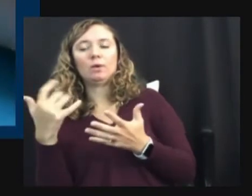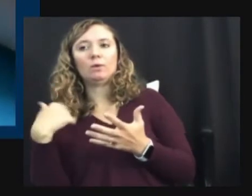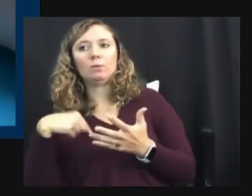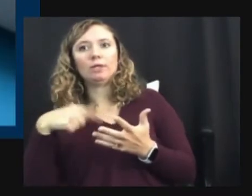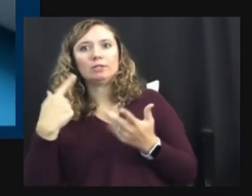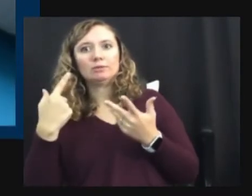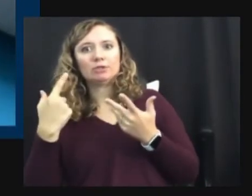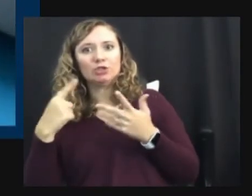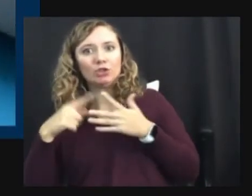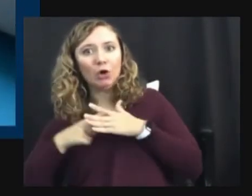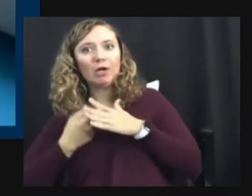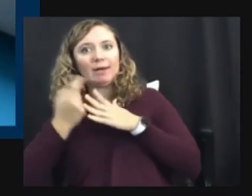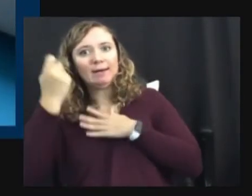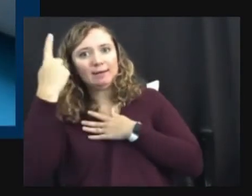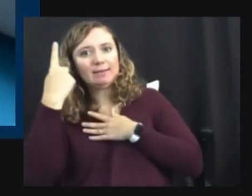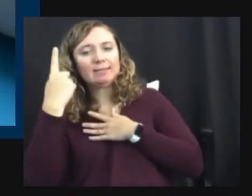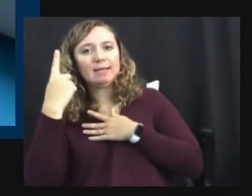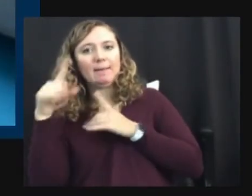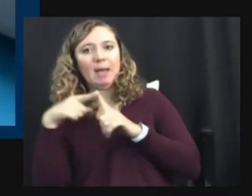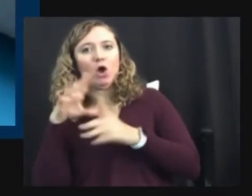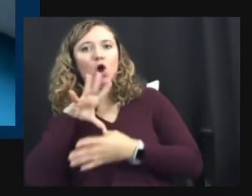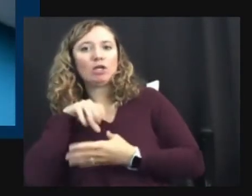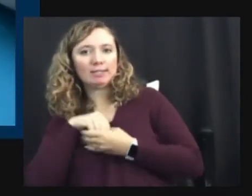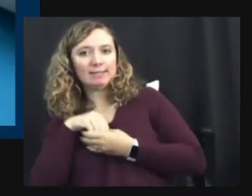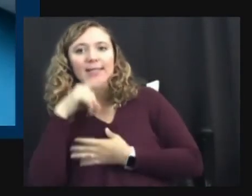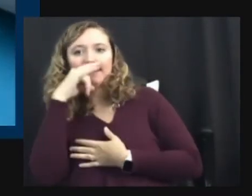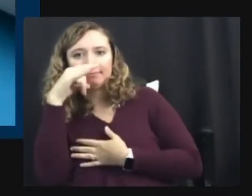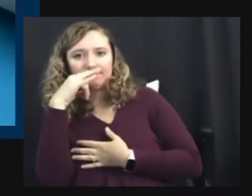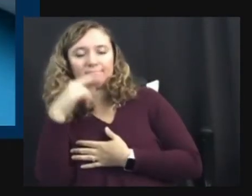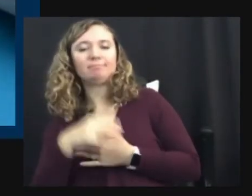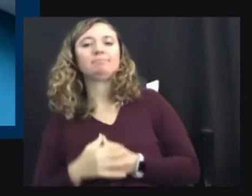to understand about autistic children